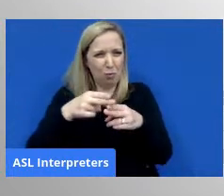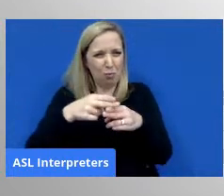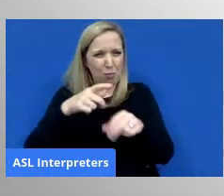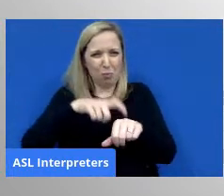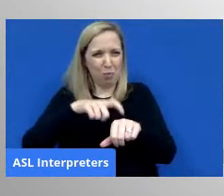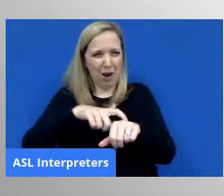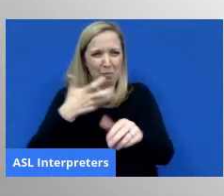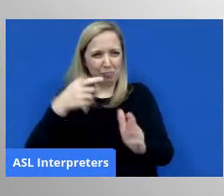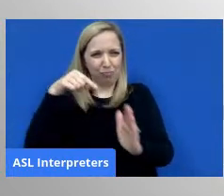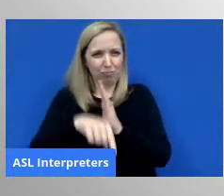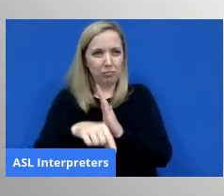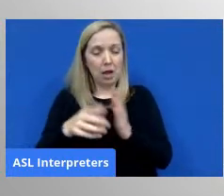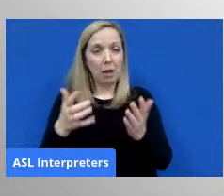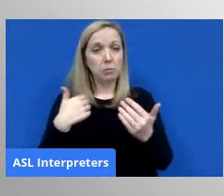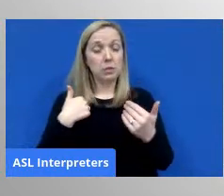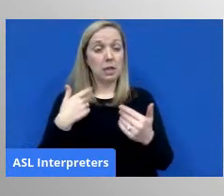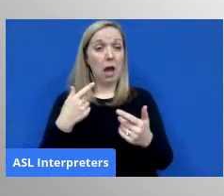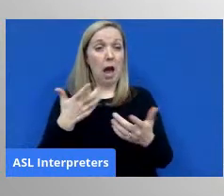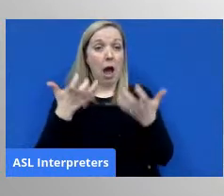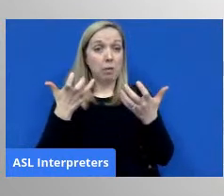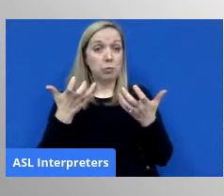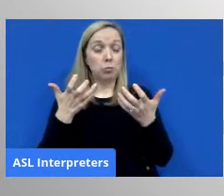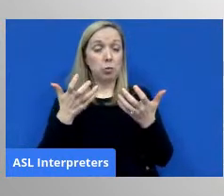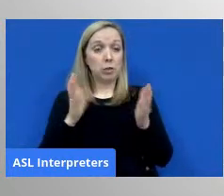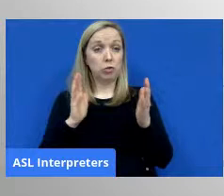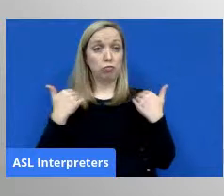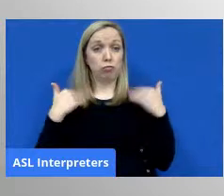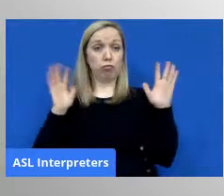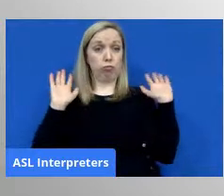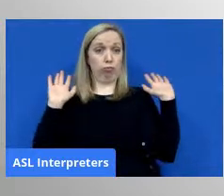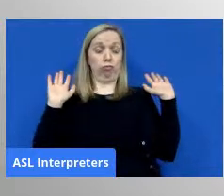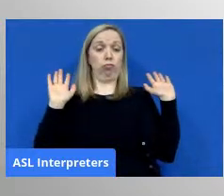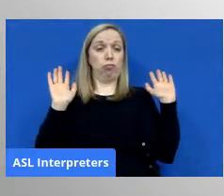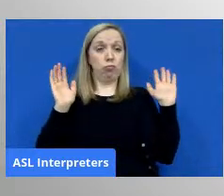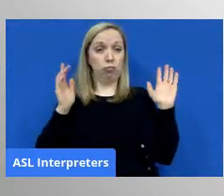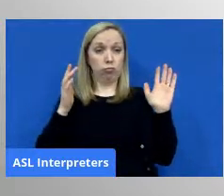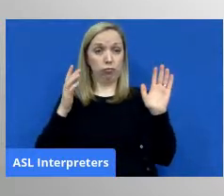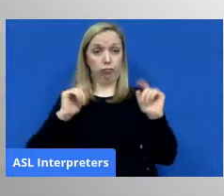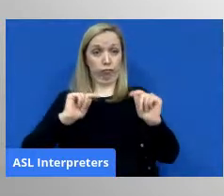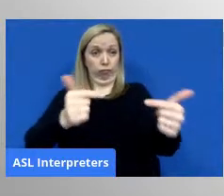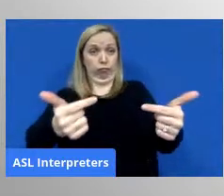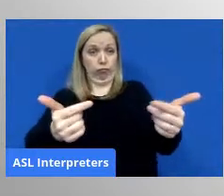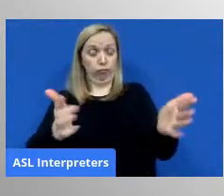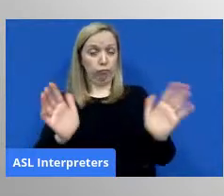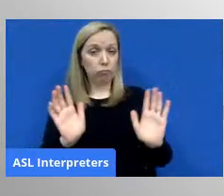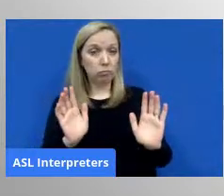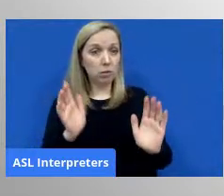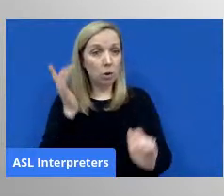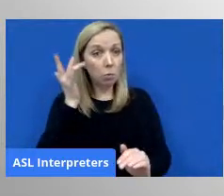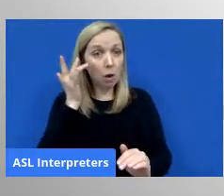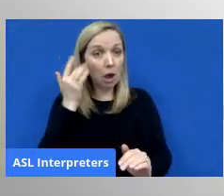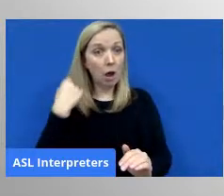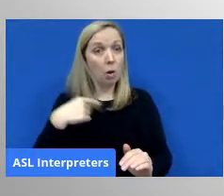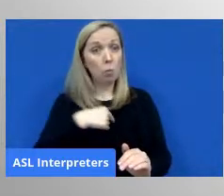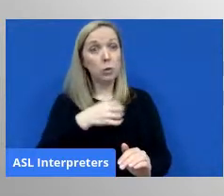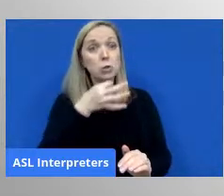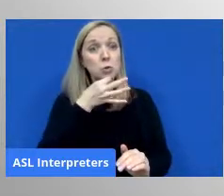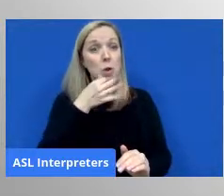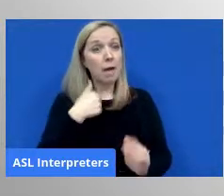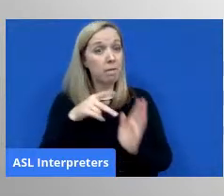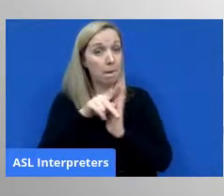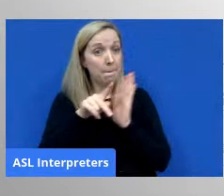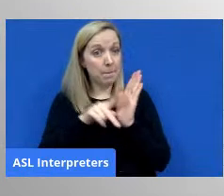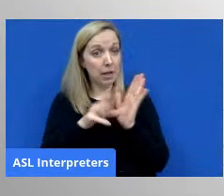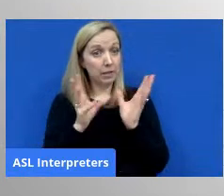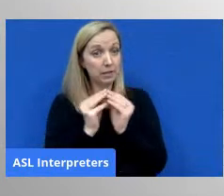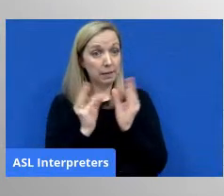just willing to step aside, and so I'm, and because we have a policy meeting coming up,